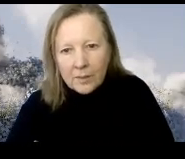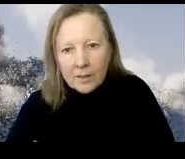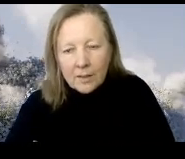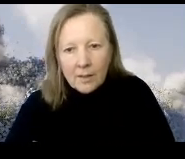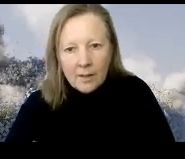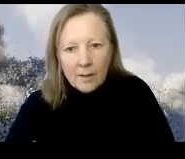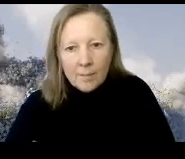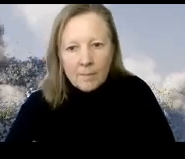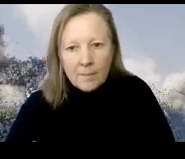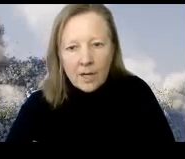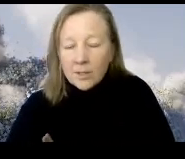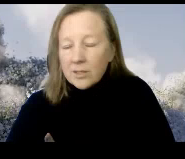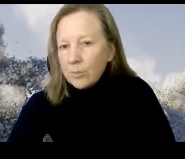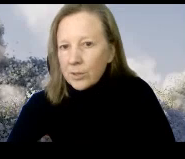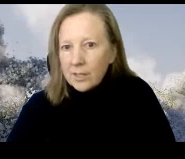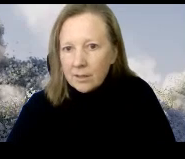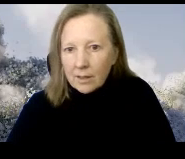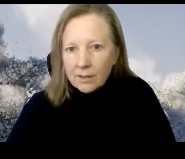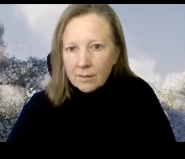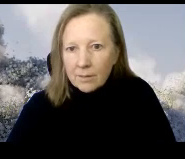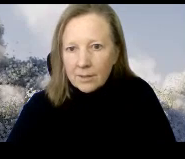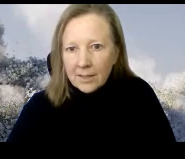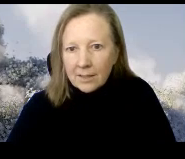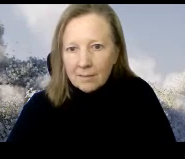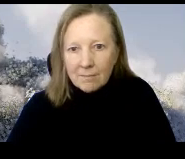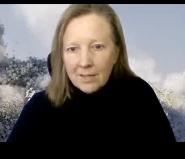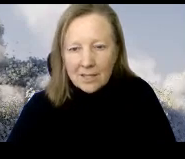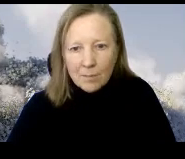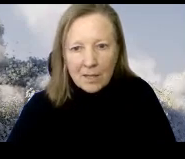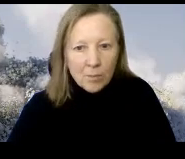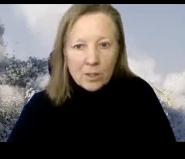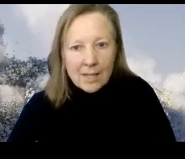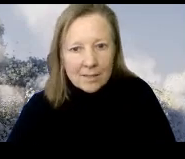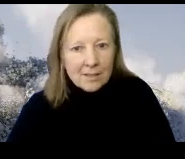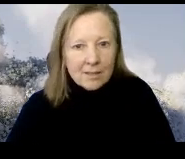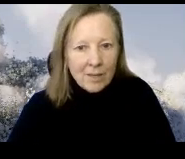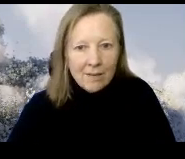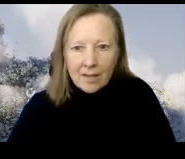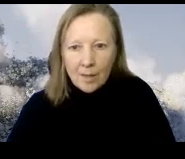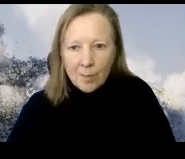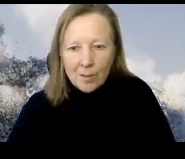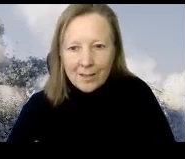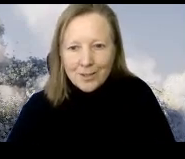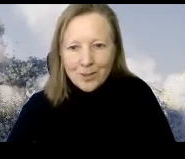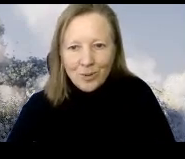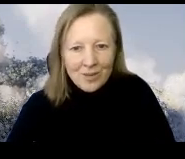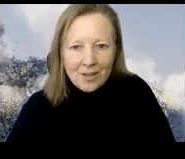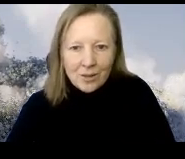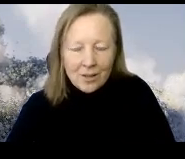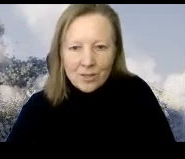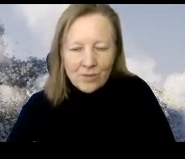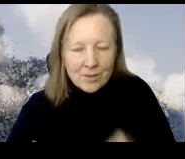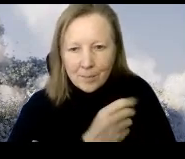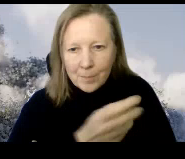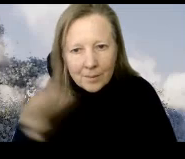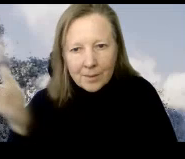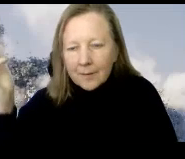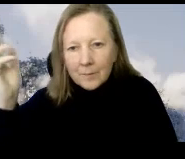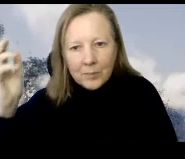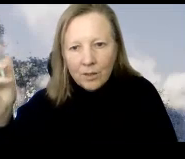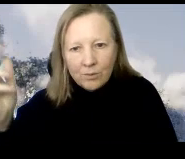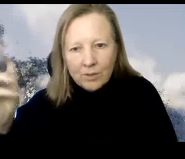open. I'm also the person you'd talk to get me to make more classes. We have that capability. So if another class fills